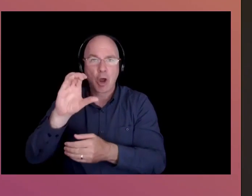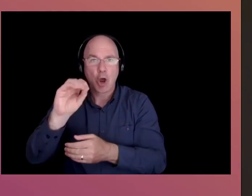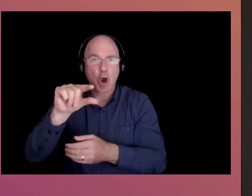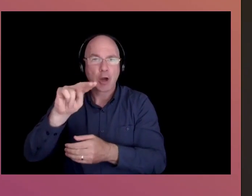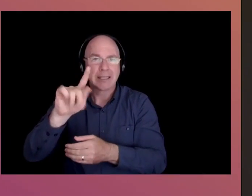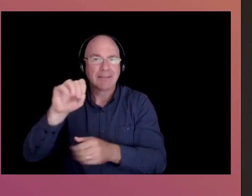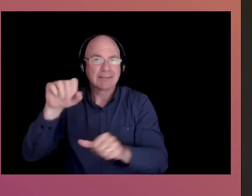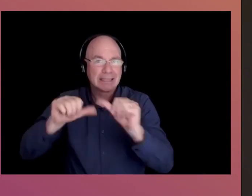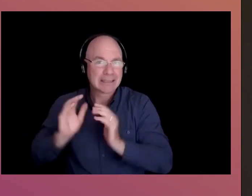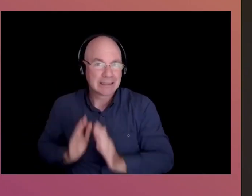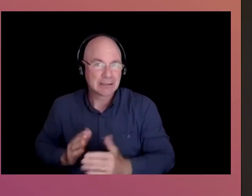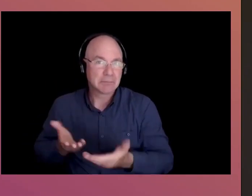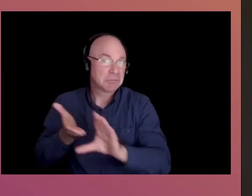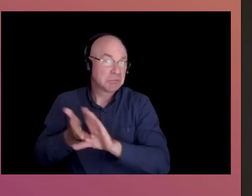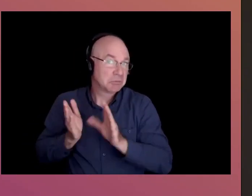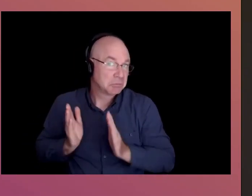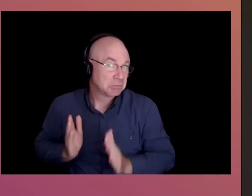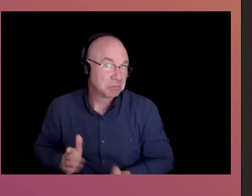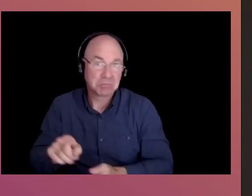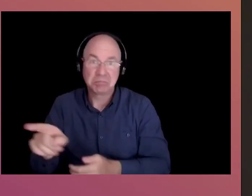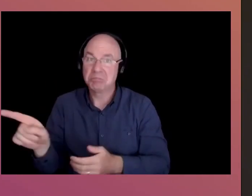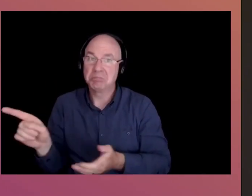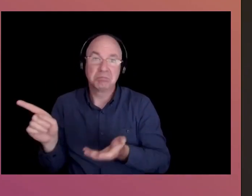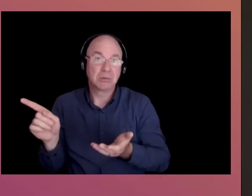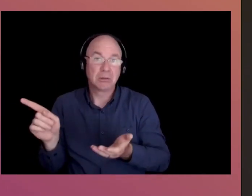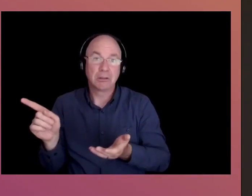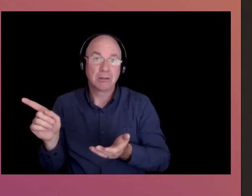maybe psychologists. So